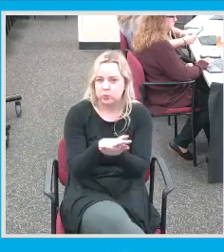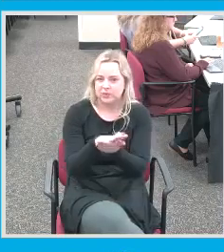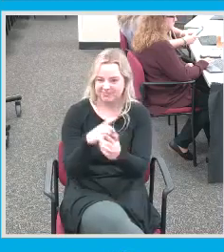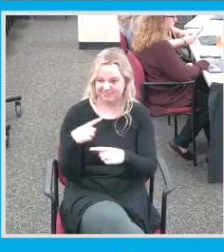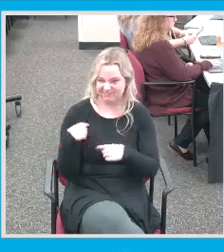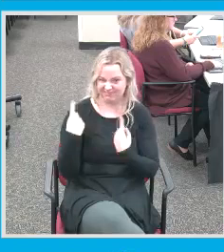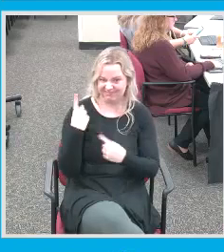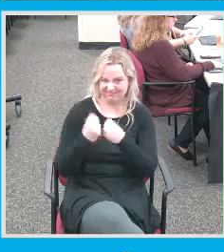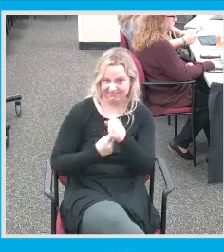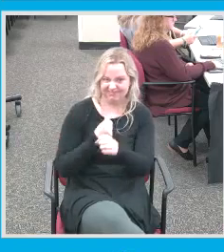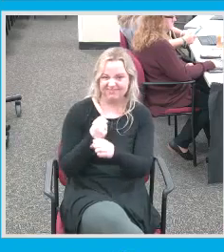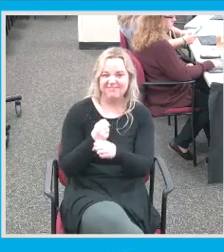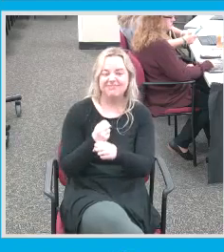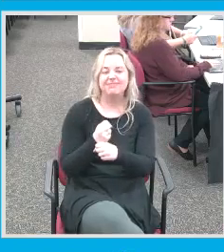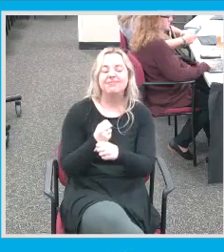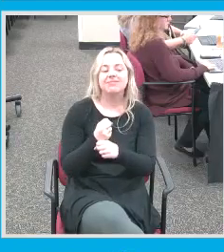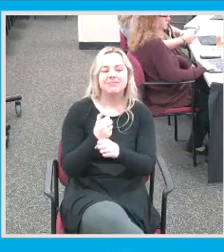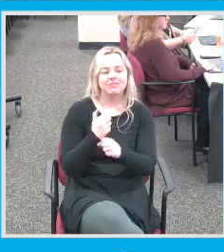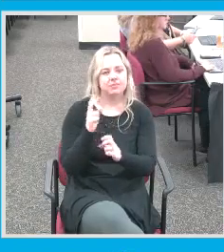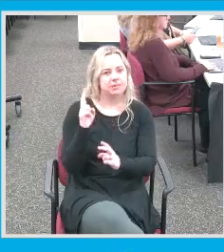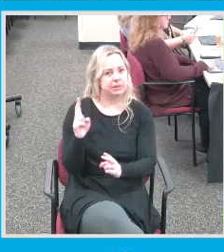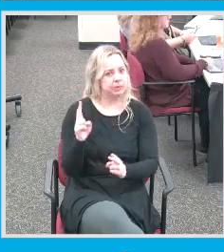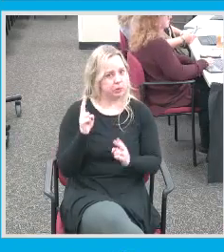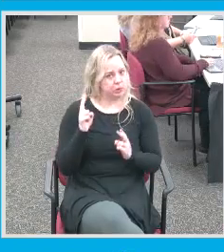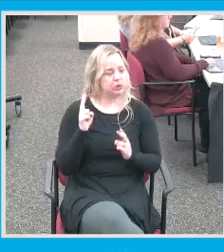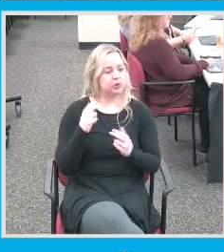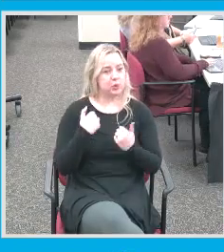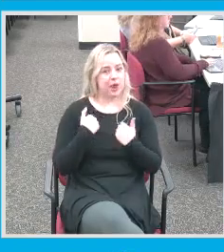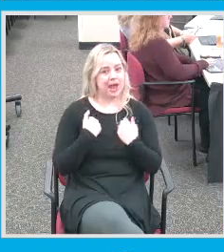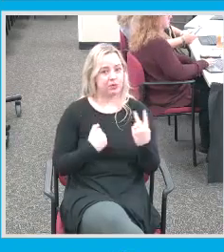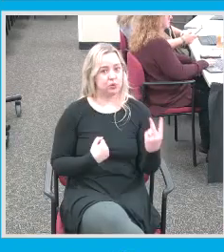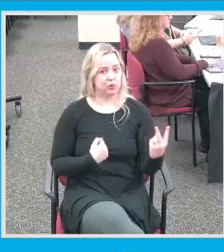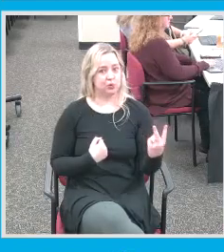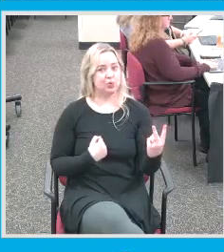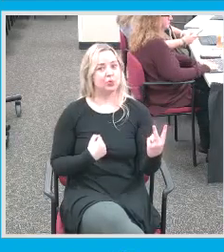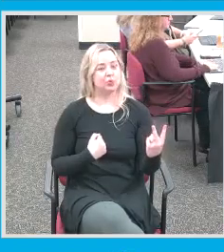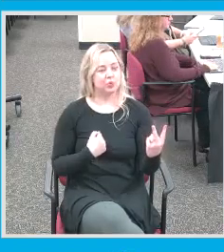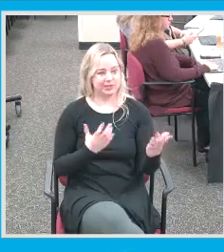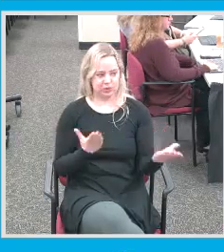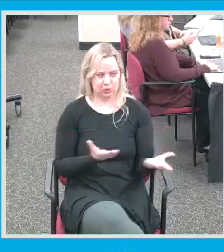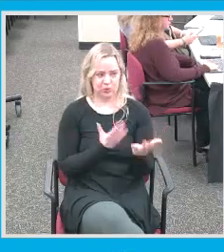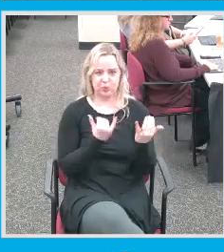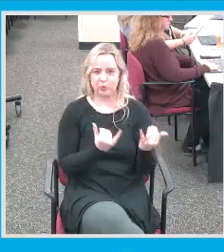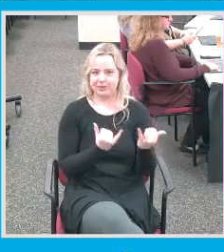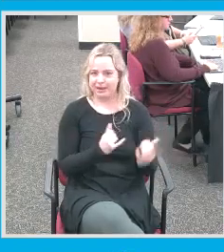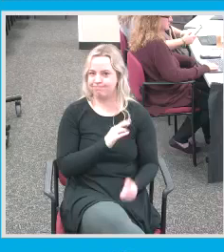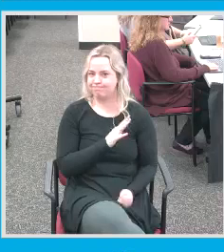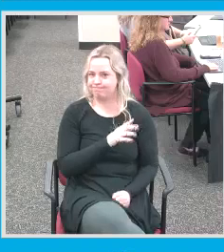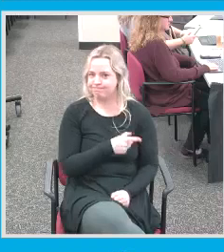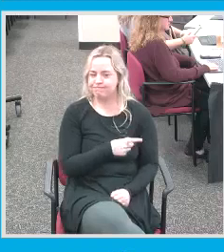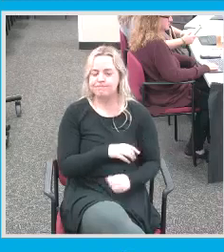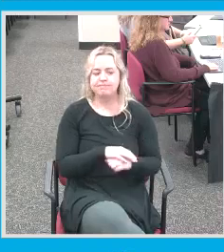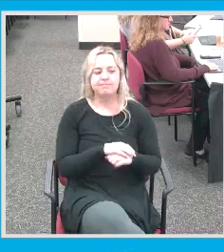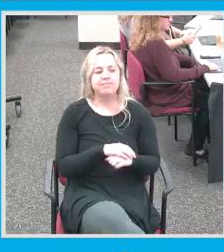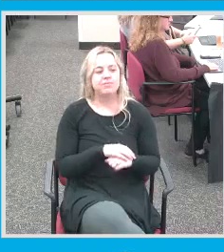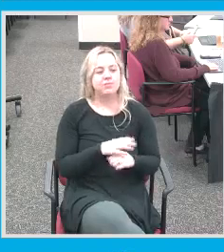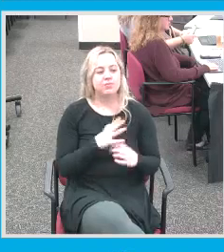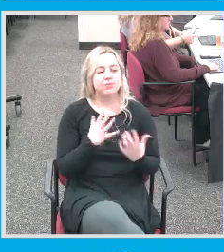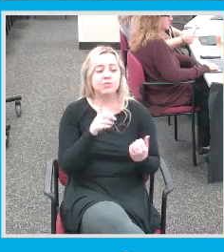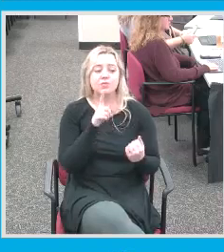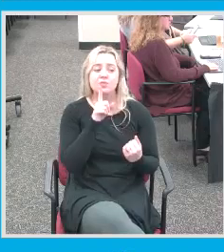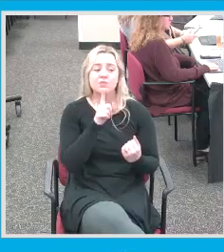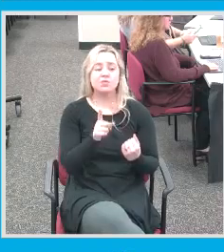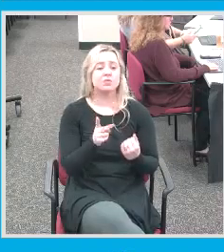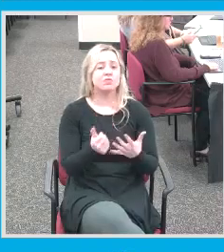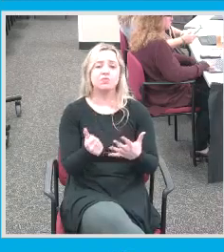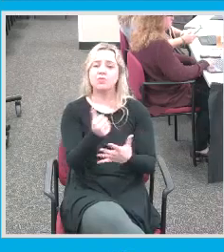year, and I am honored to have 2 of them here with us today. So the primary